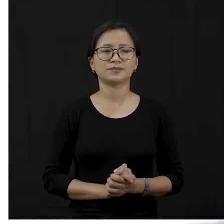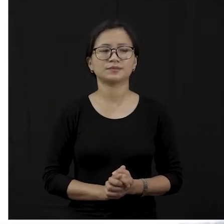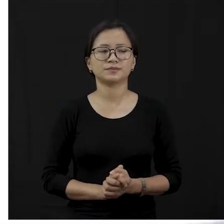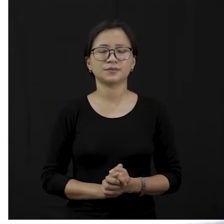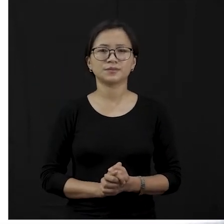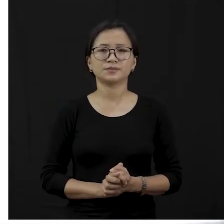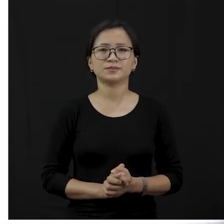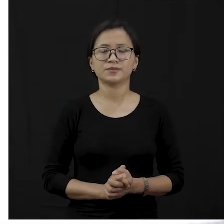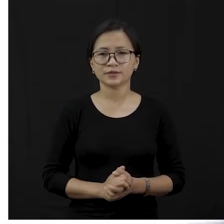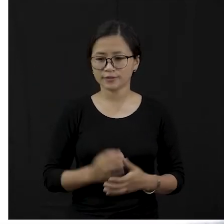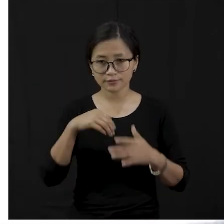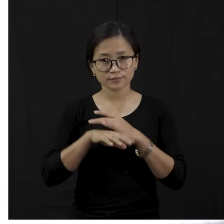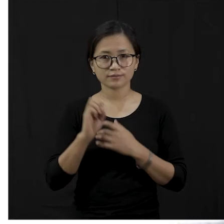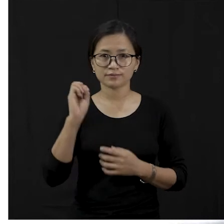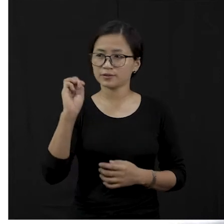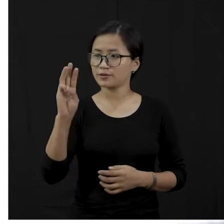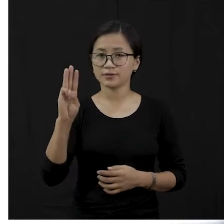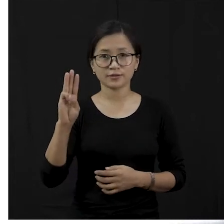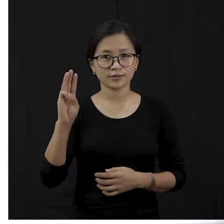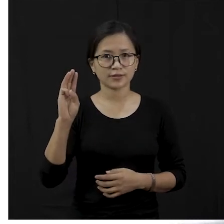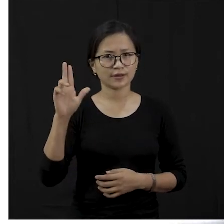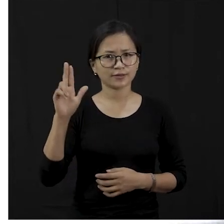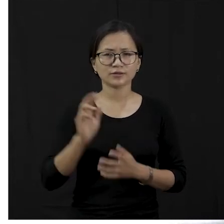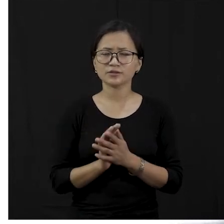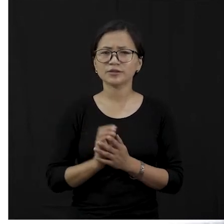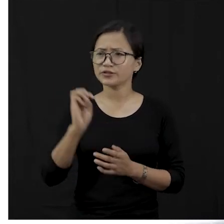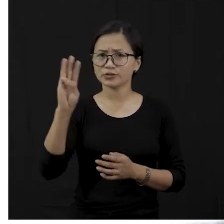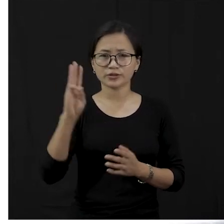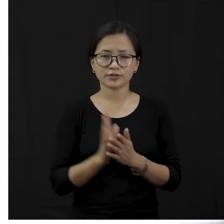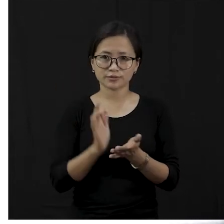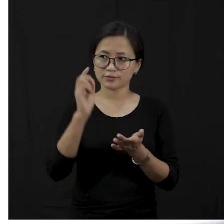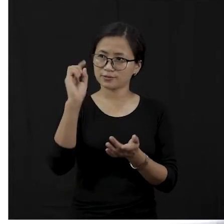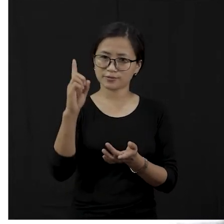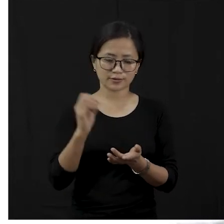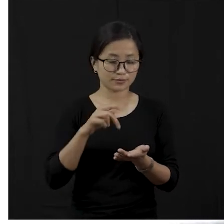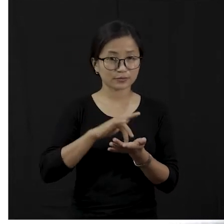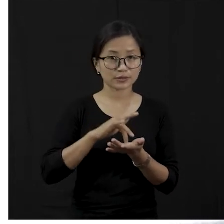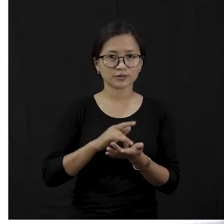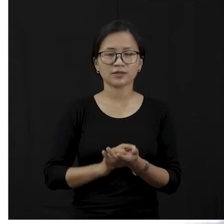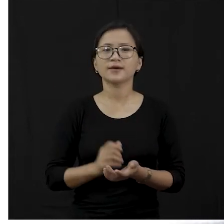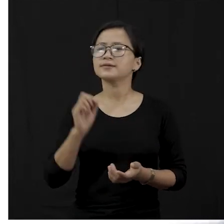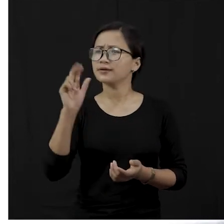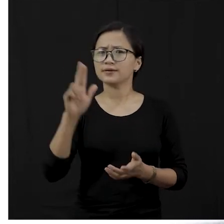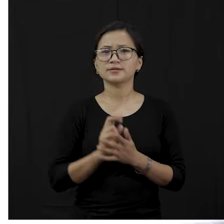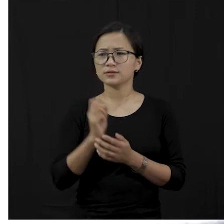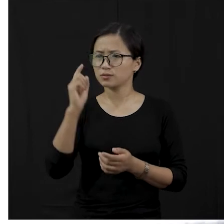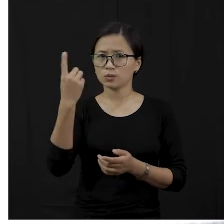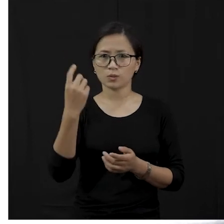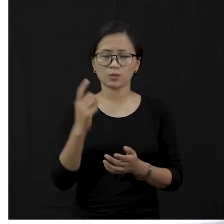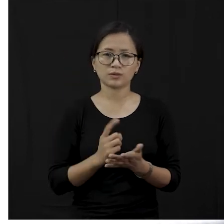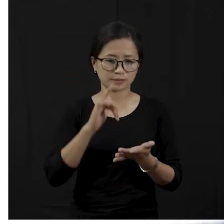44. In 38, 3 is in tens place and 8 is in ones place. And